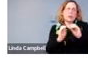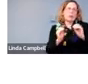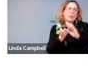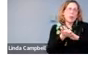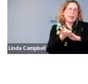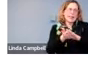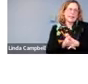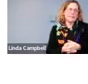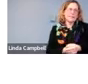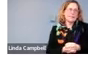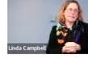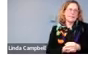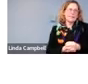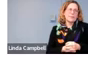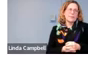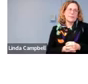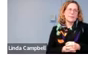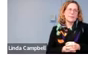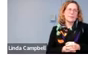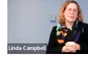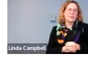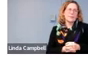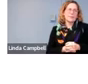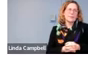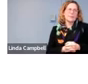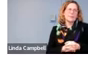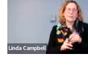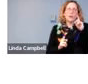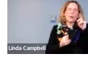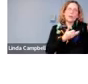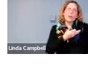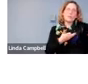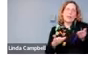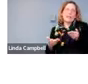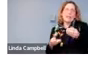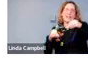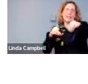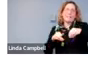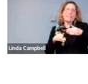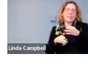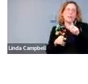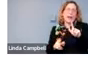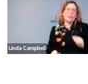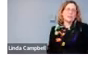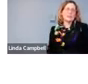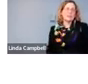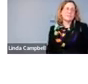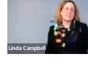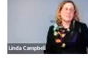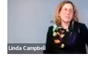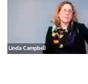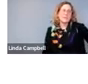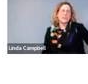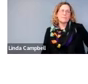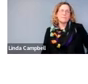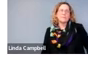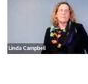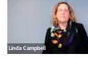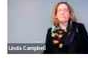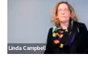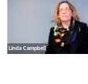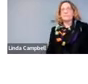and if boats are allowed in that have not yet been cleaned, where do you think they're bringing in their fish